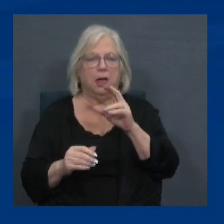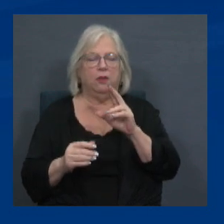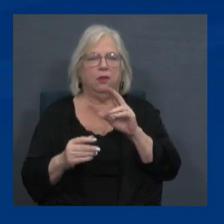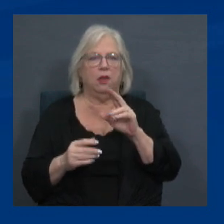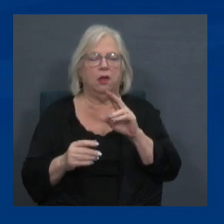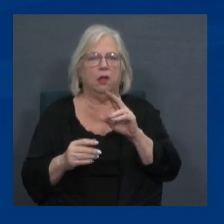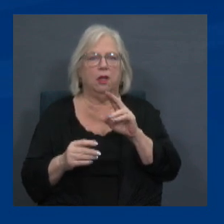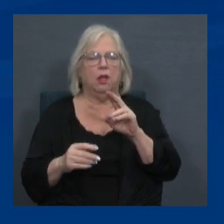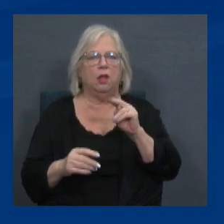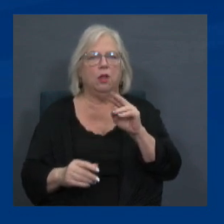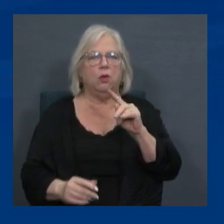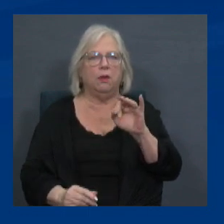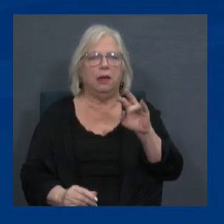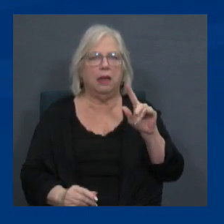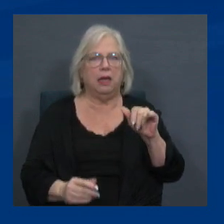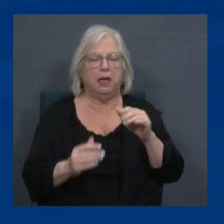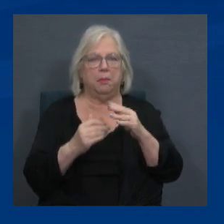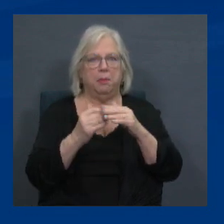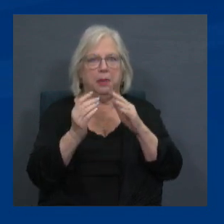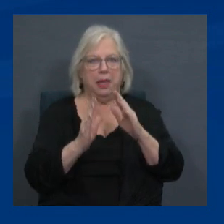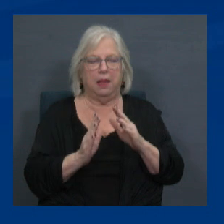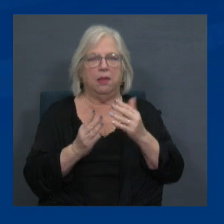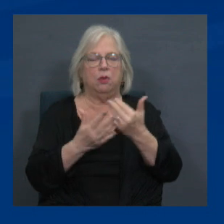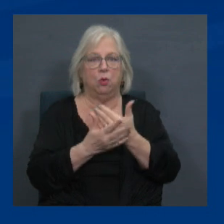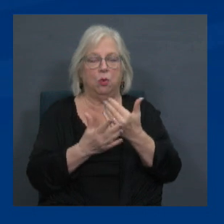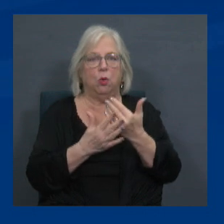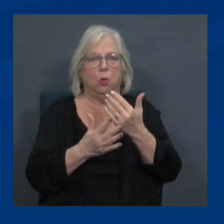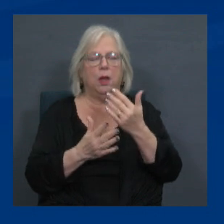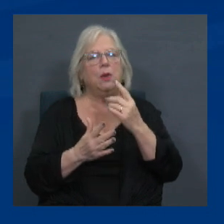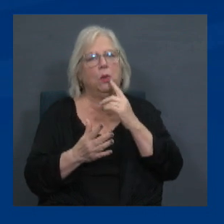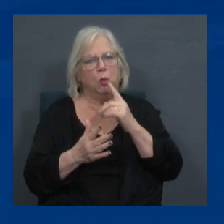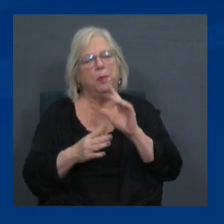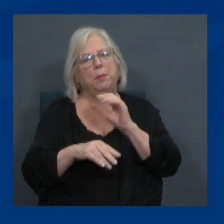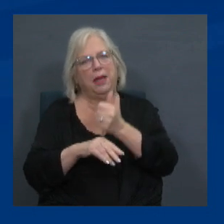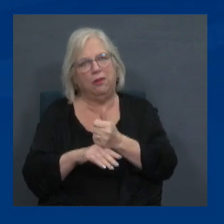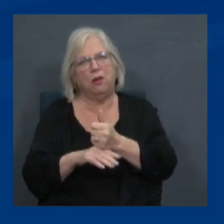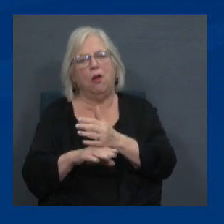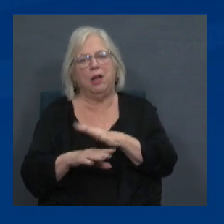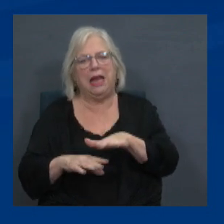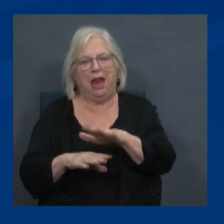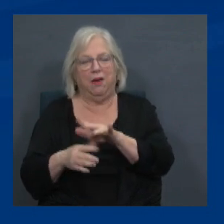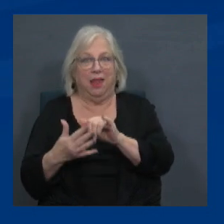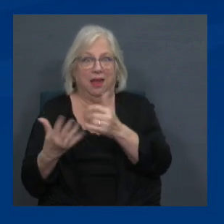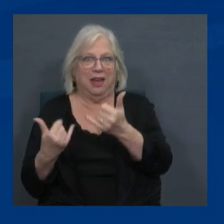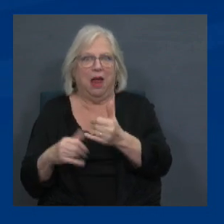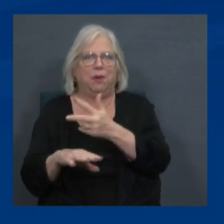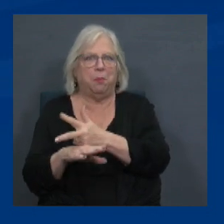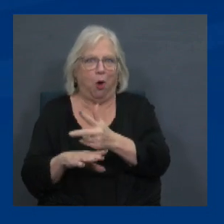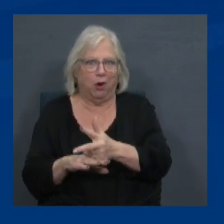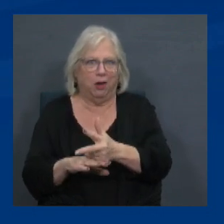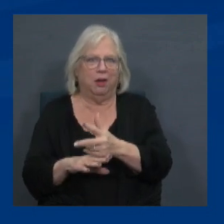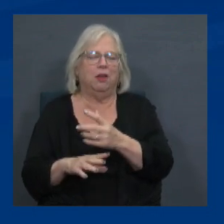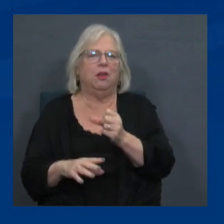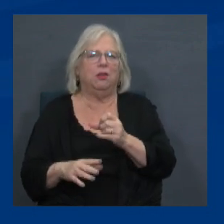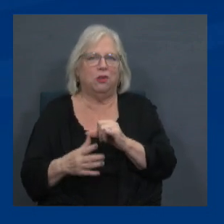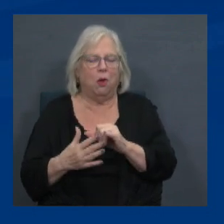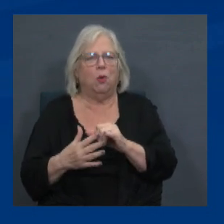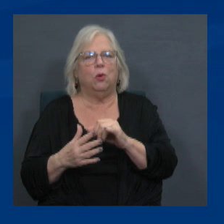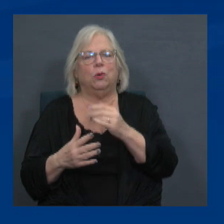going to be on the site where the economy lot currently is right now. So those things are